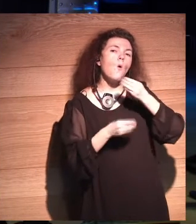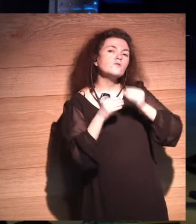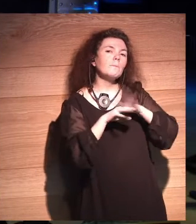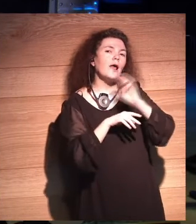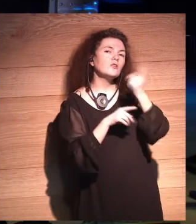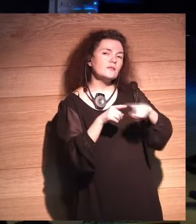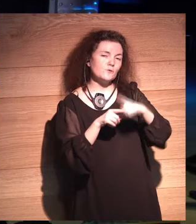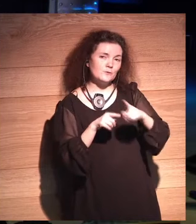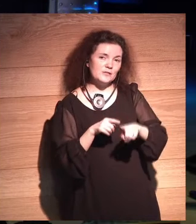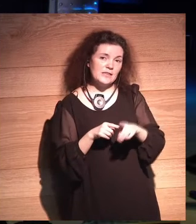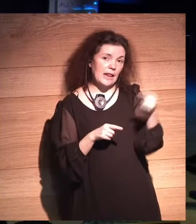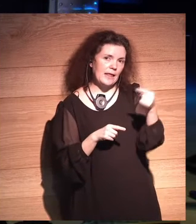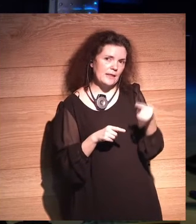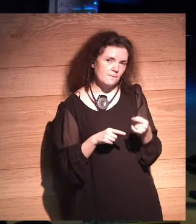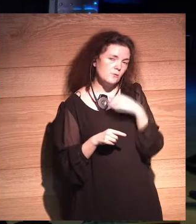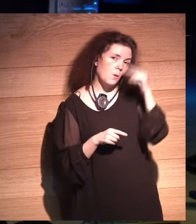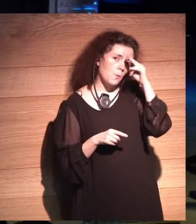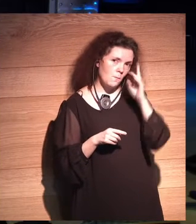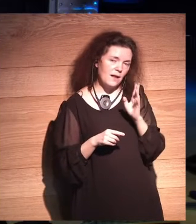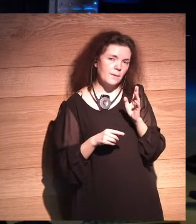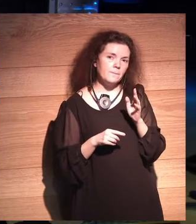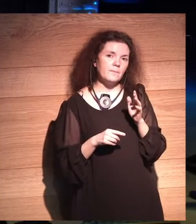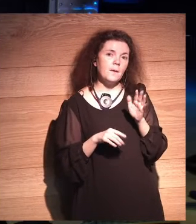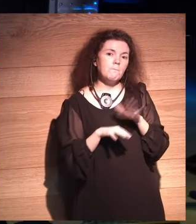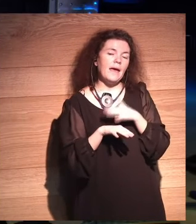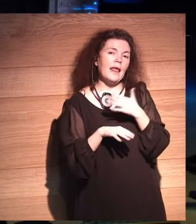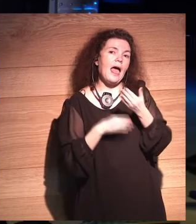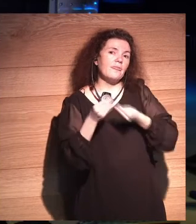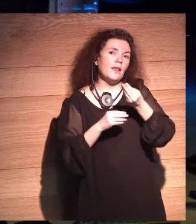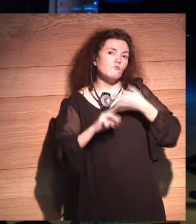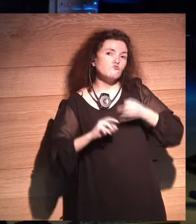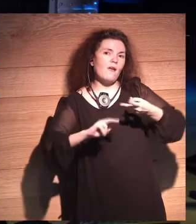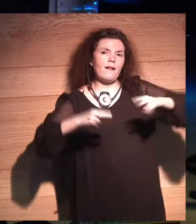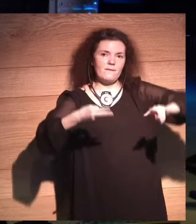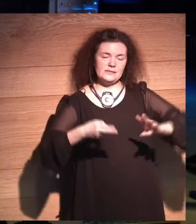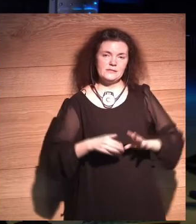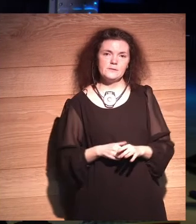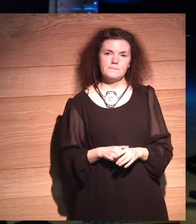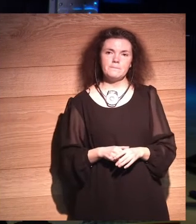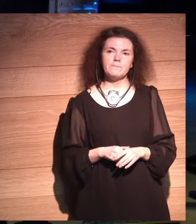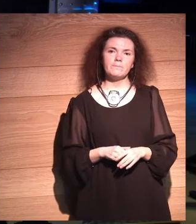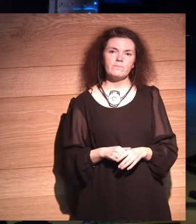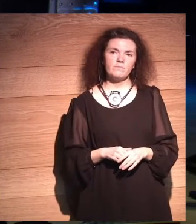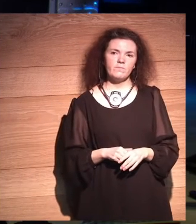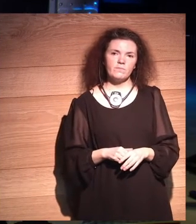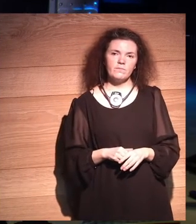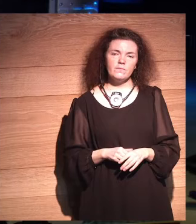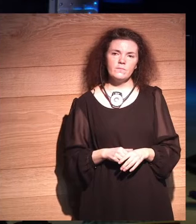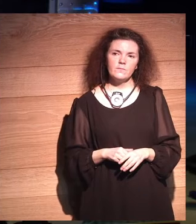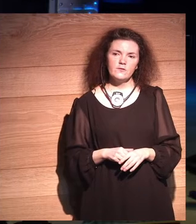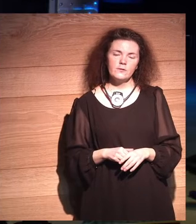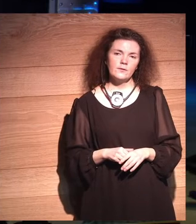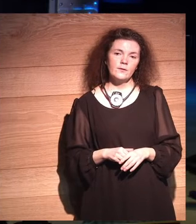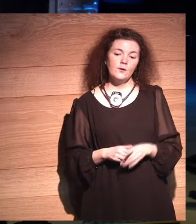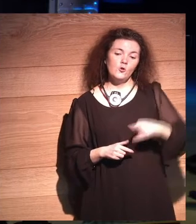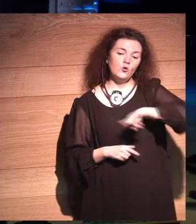be used to do exactly the opposite. So last but not least, we have to do more if we're to advance this future to